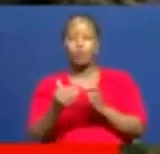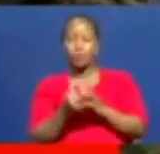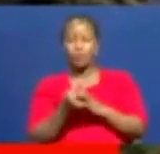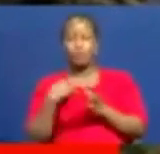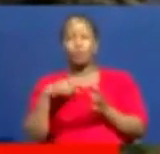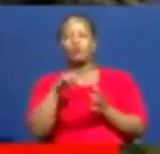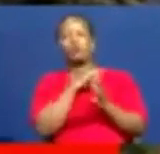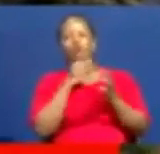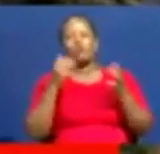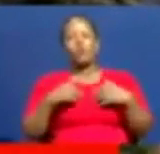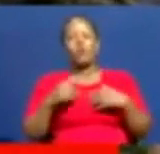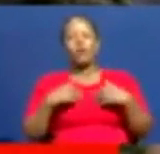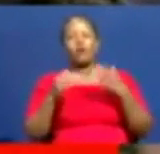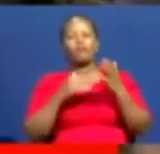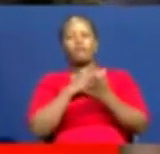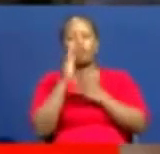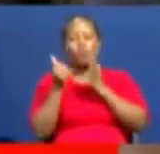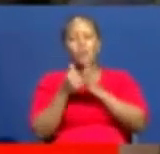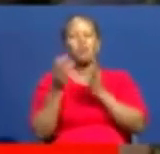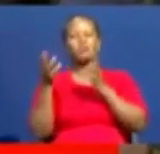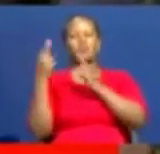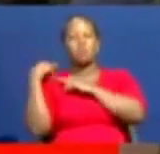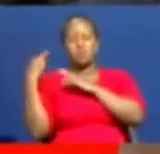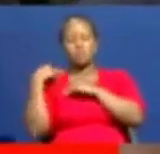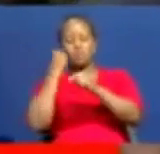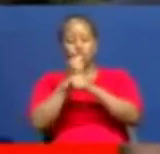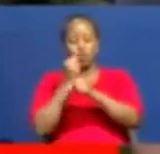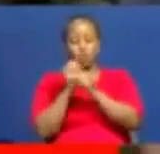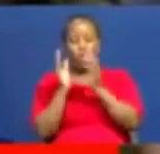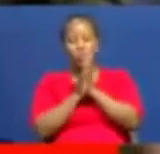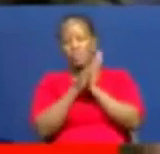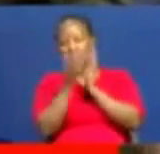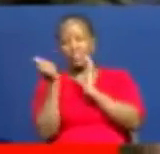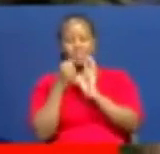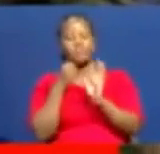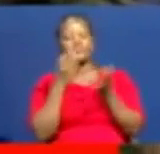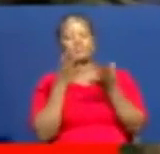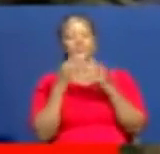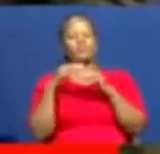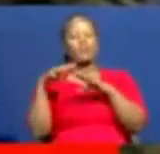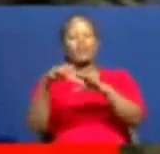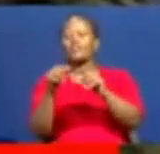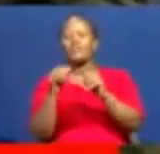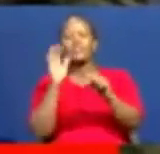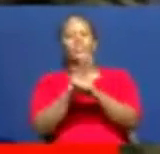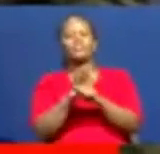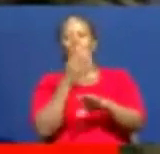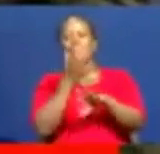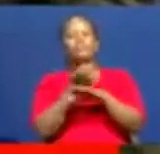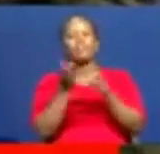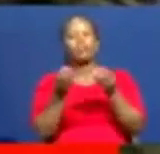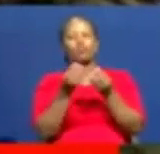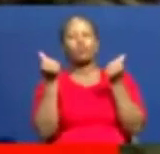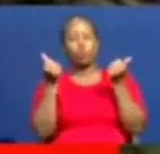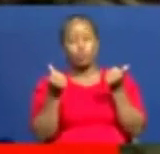the credentials to work with others, confront difficult situations, and provide solutions.